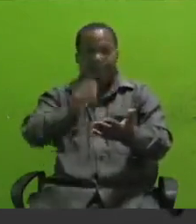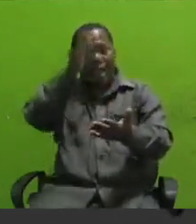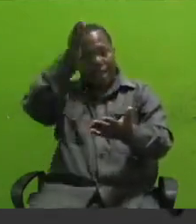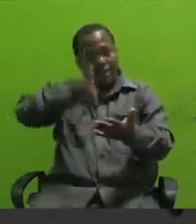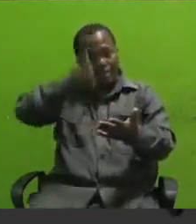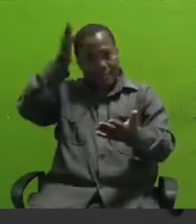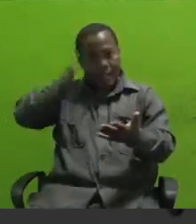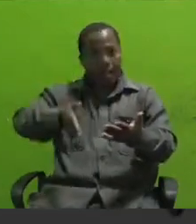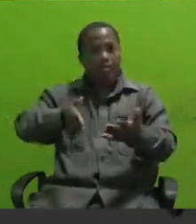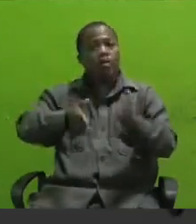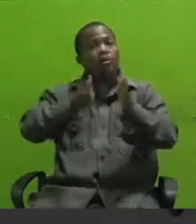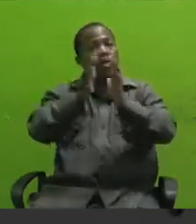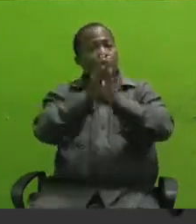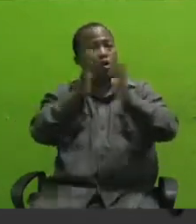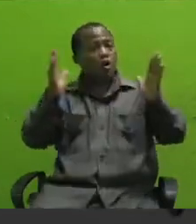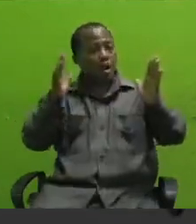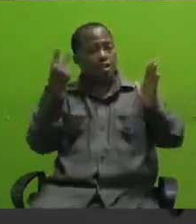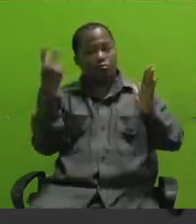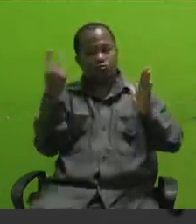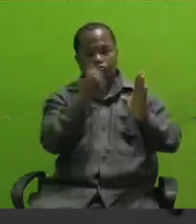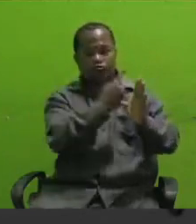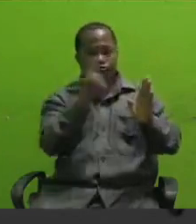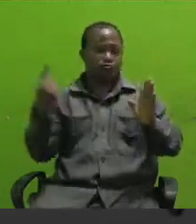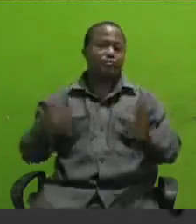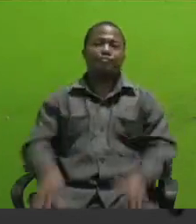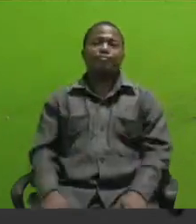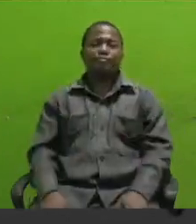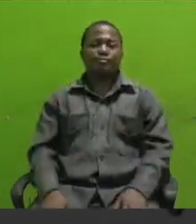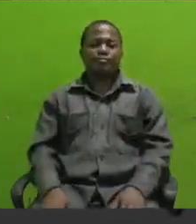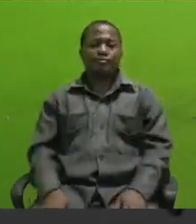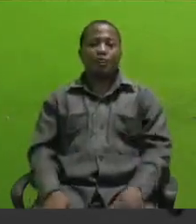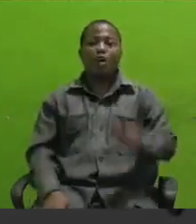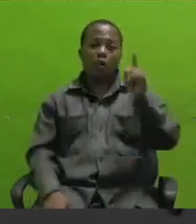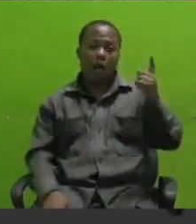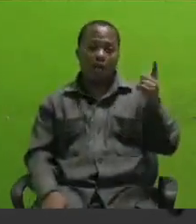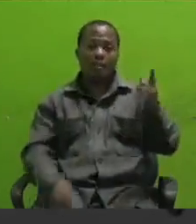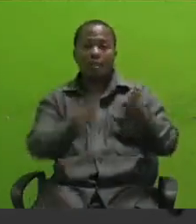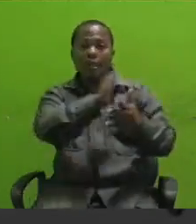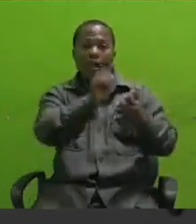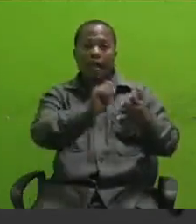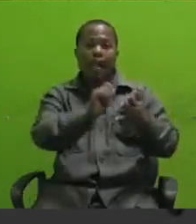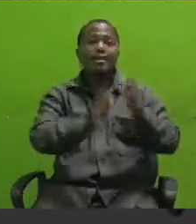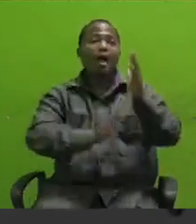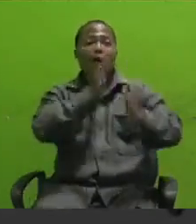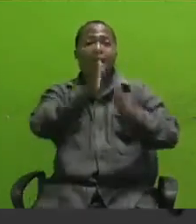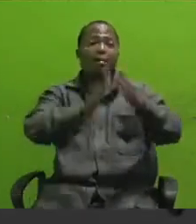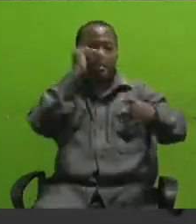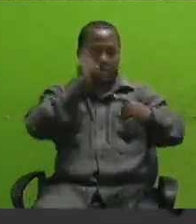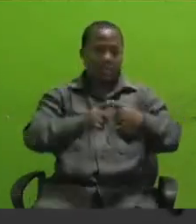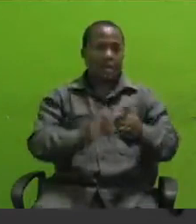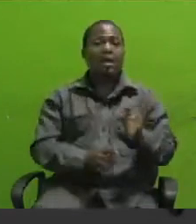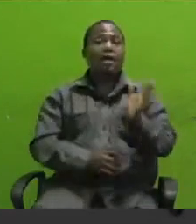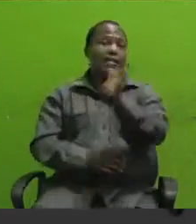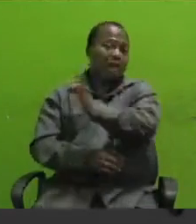table with two columns. On the right one column, write warning sign, and